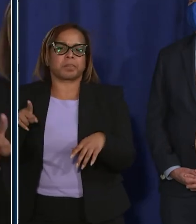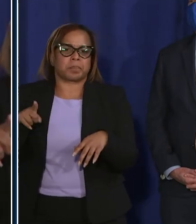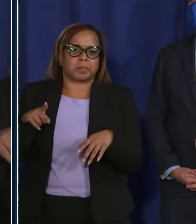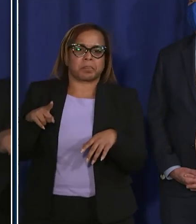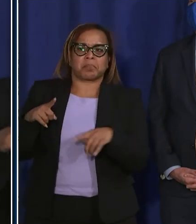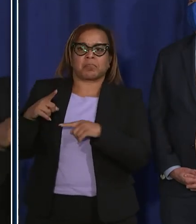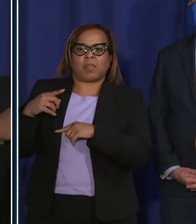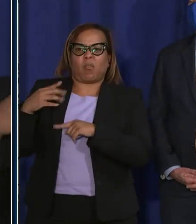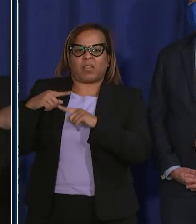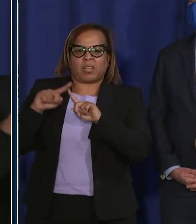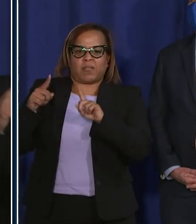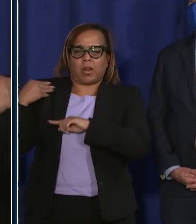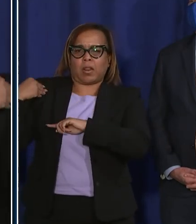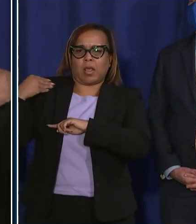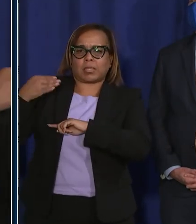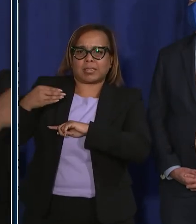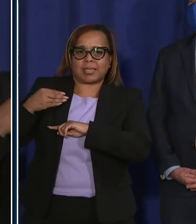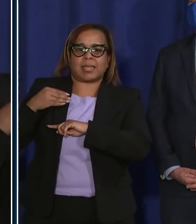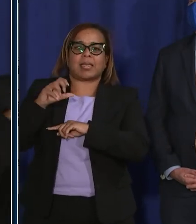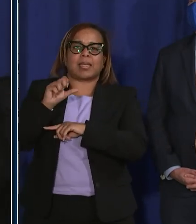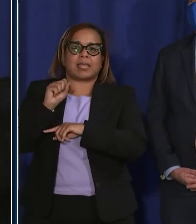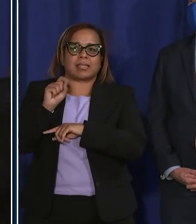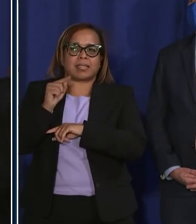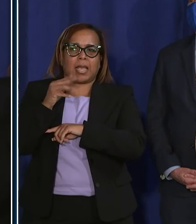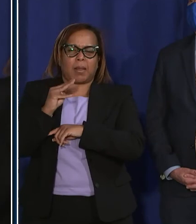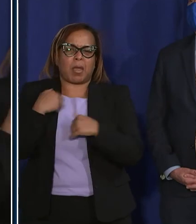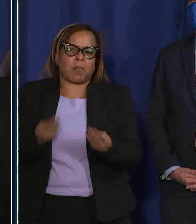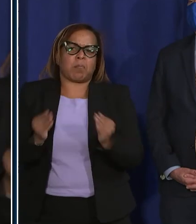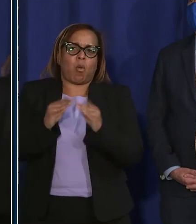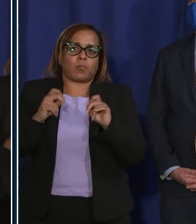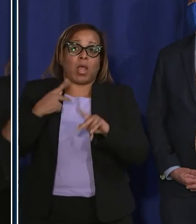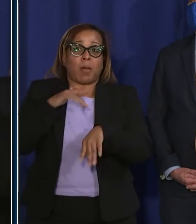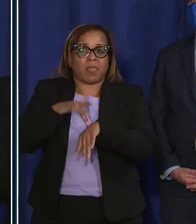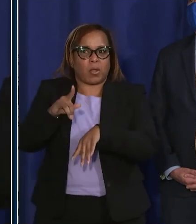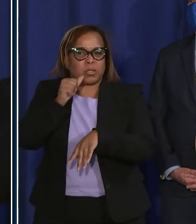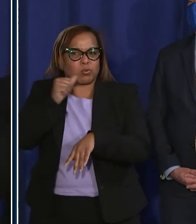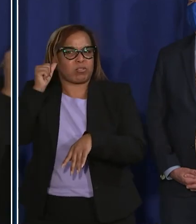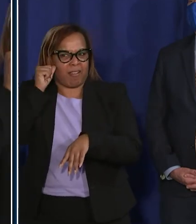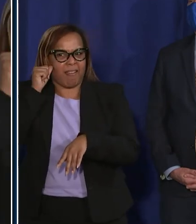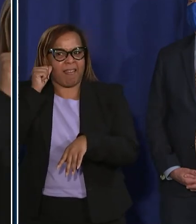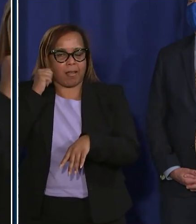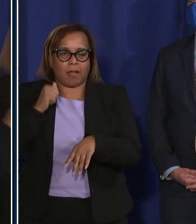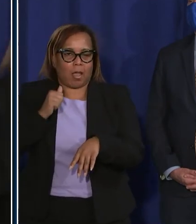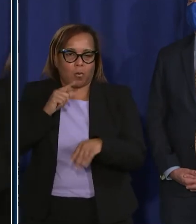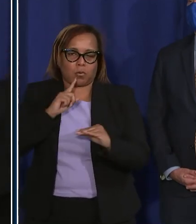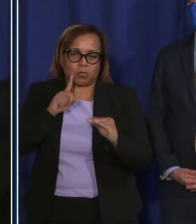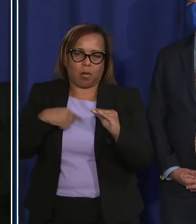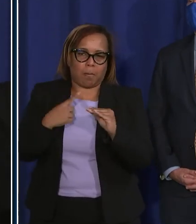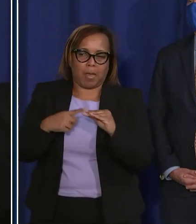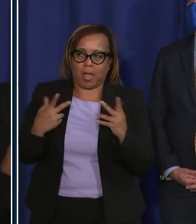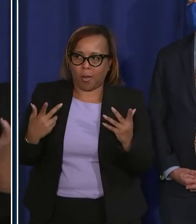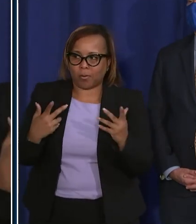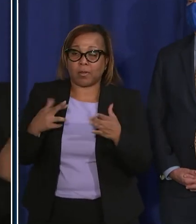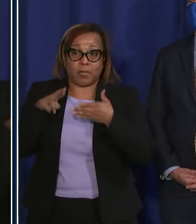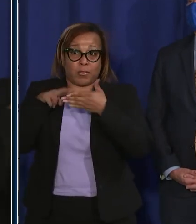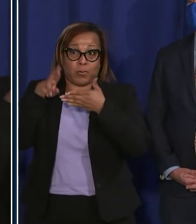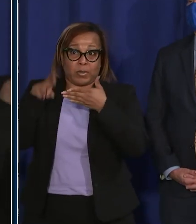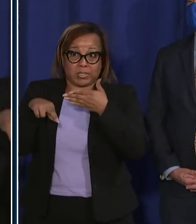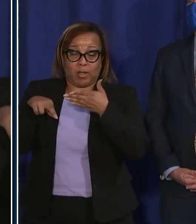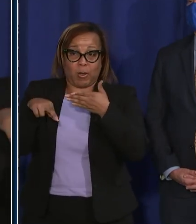legacy stadiums, and I just think that there's a lot more opportunities. I was there yesterday. I won't talk about the